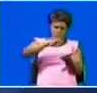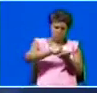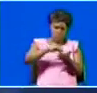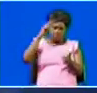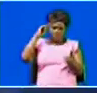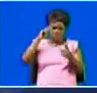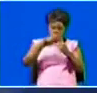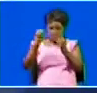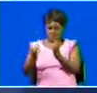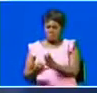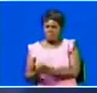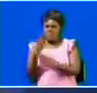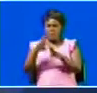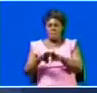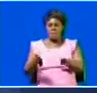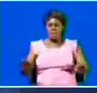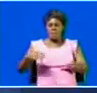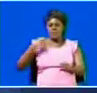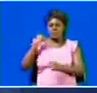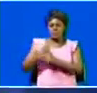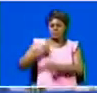it intends to set up a more permanent operation.